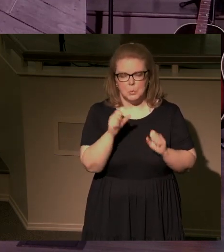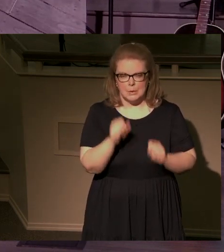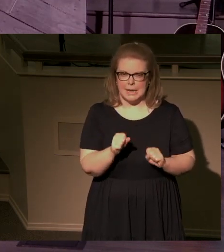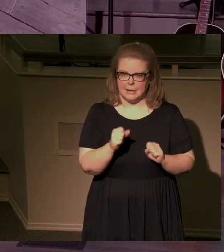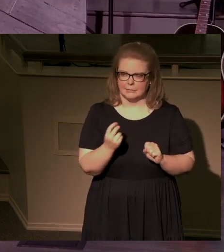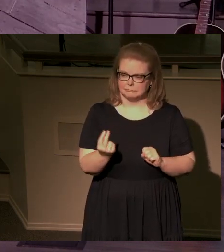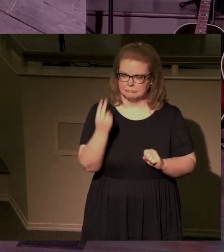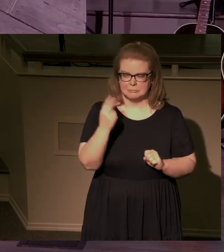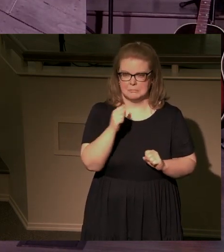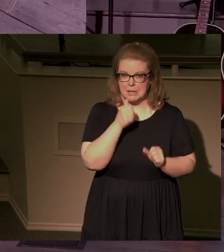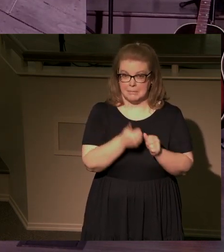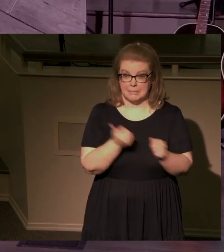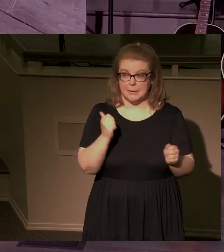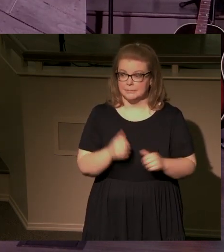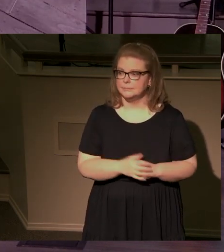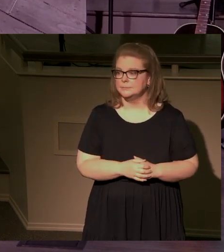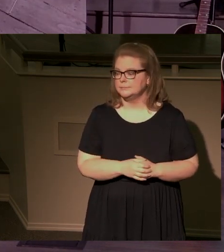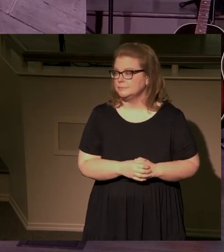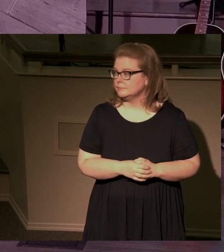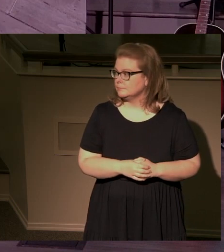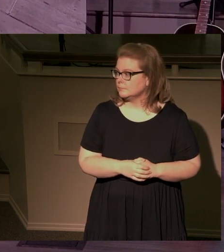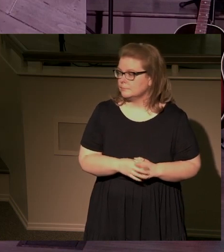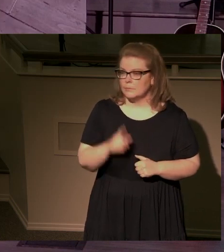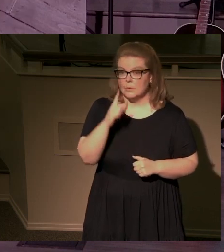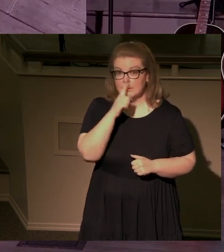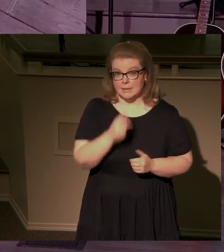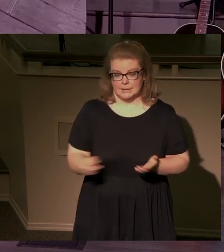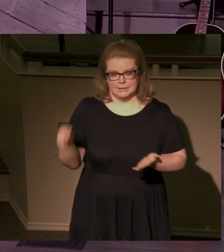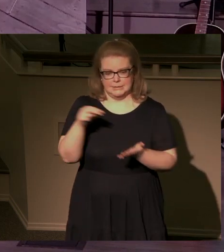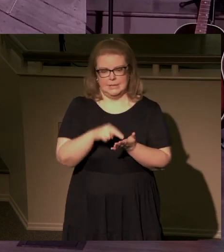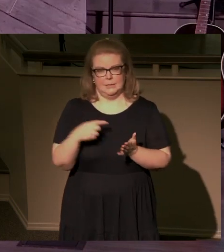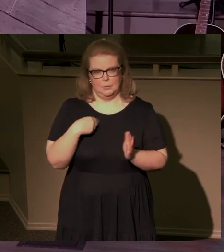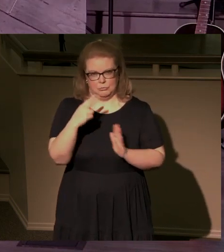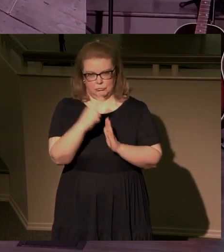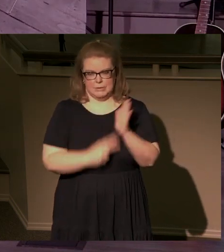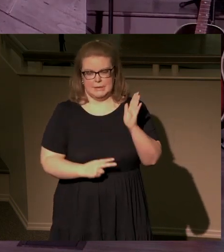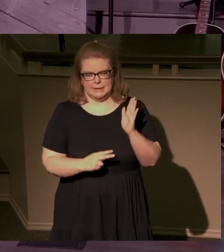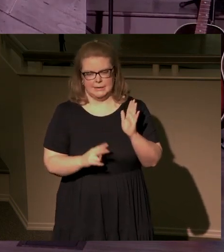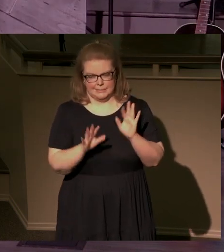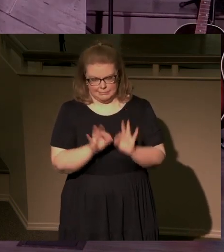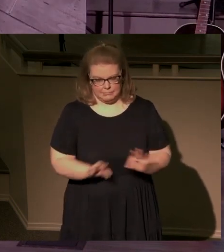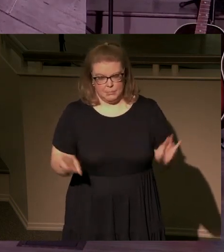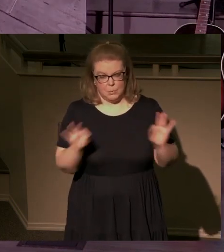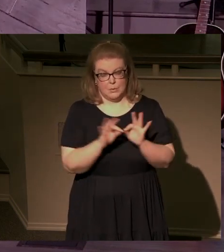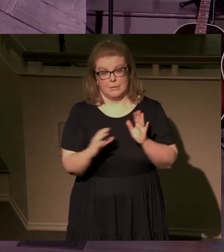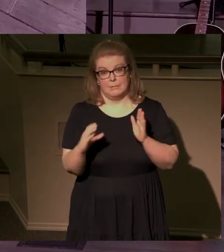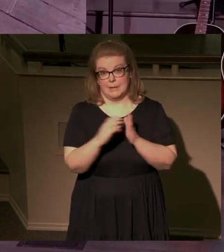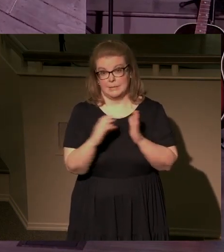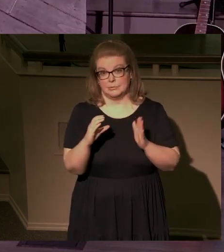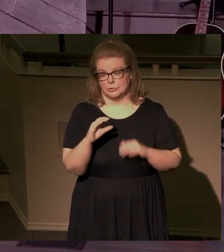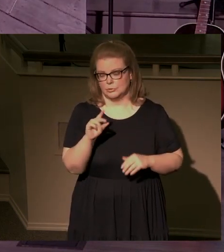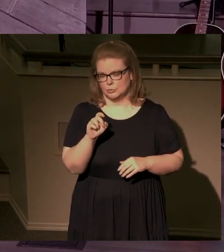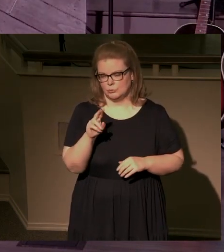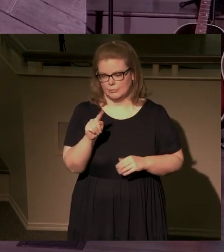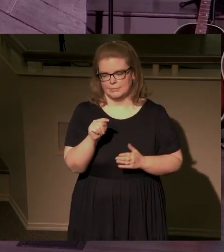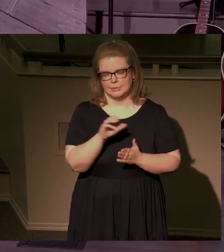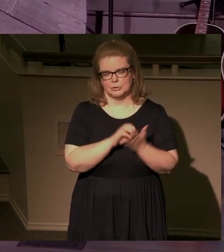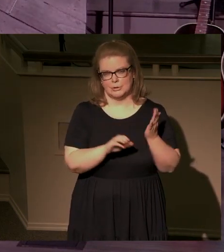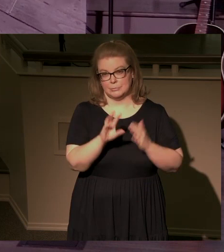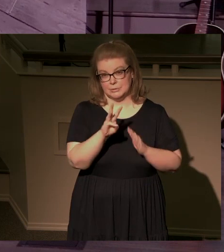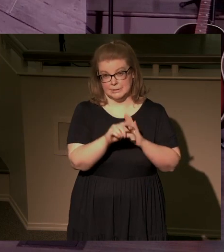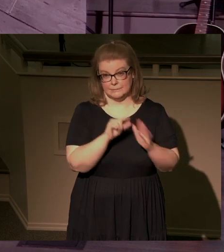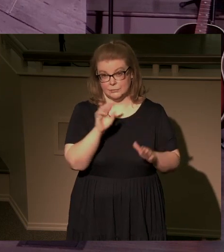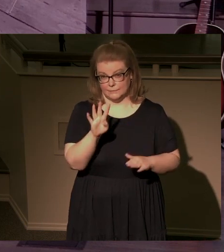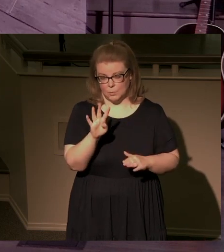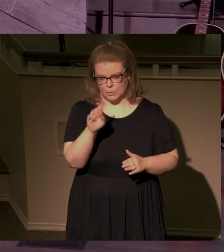then you won't get behind, okay? Will you stand with me as we read this all-important passage out of Deuteronomy 6, beginning in verse 4. We're